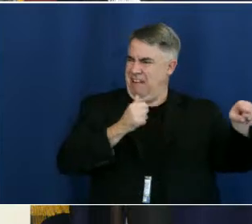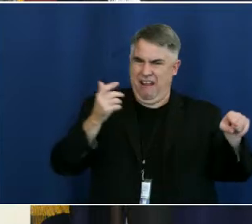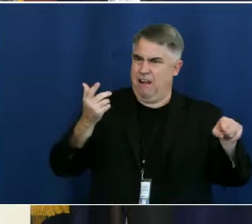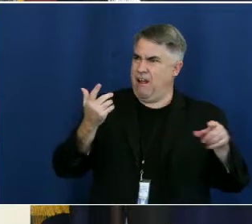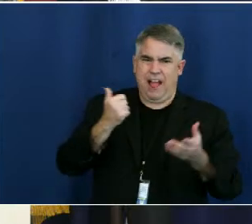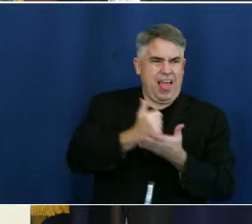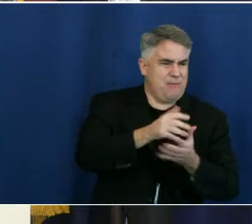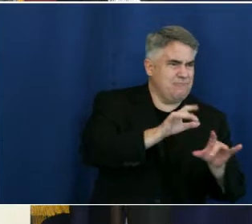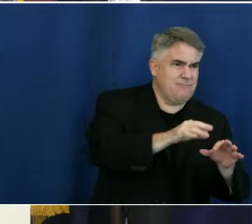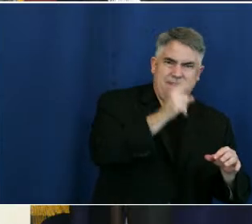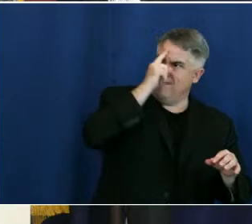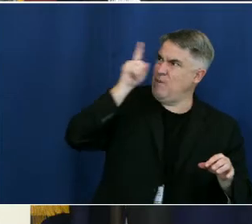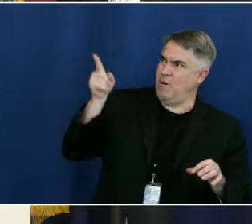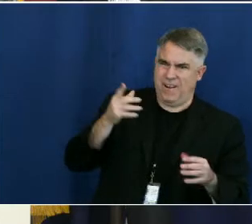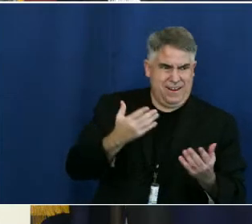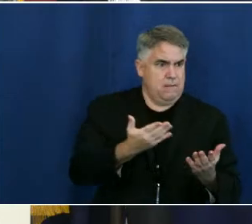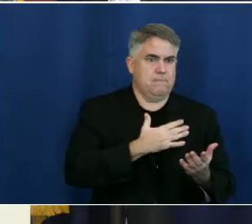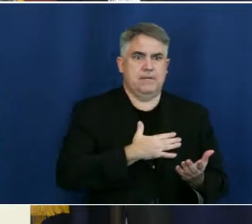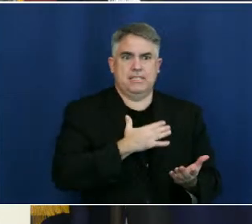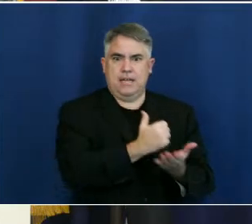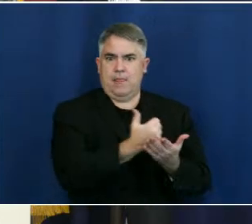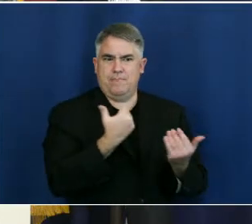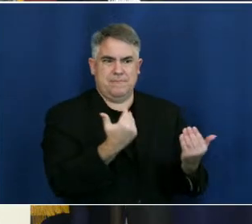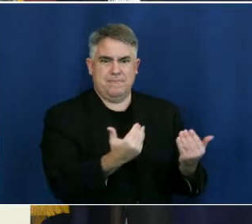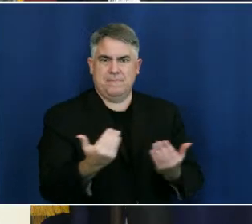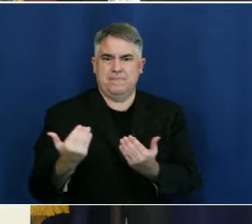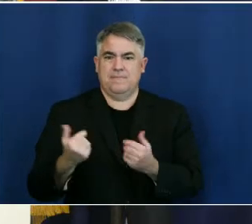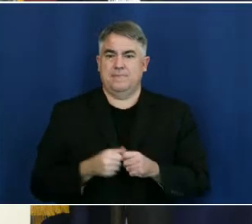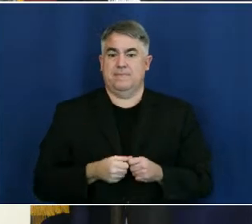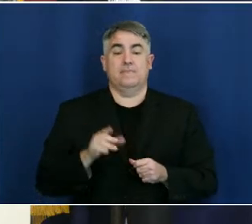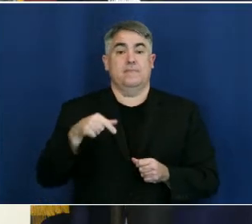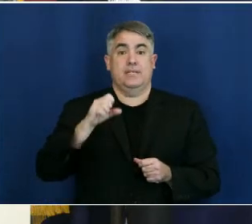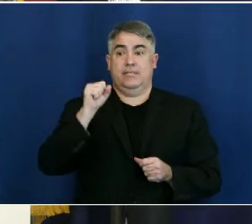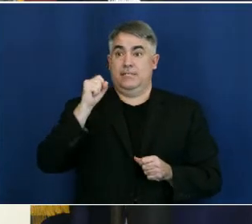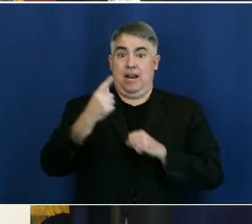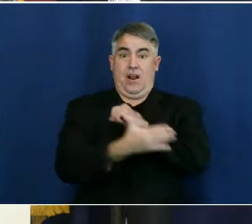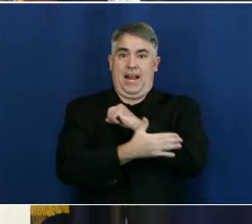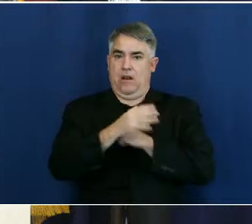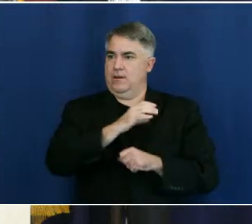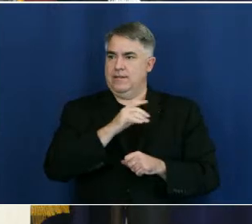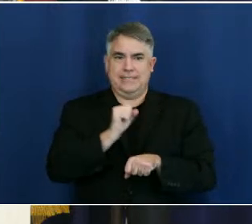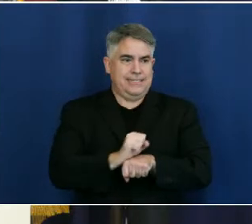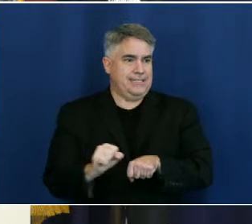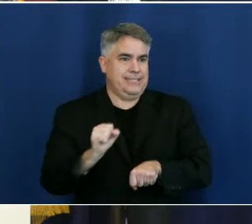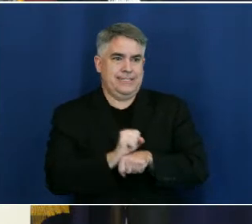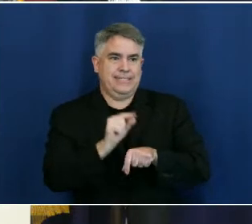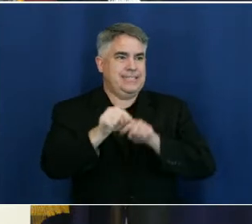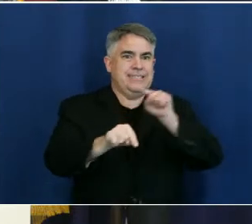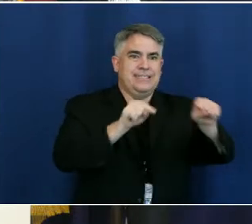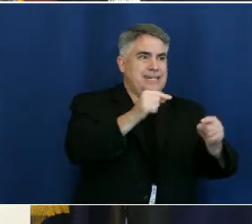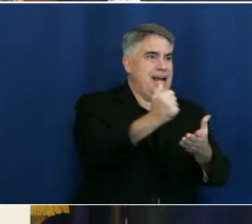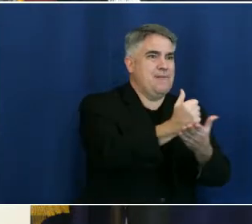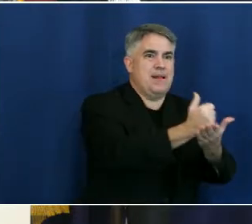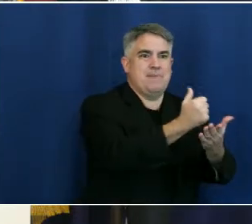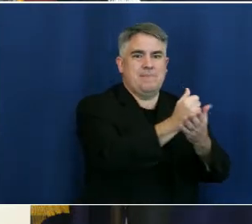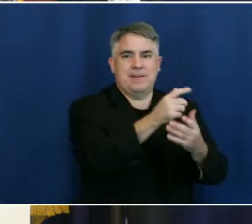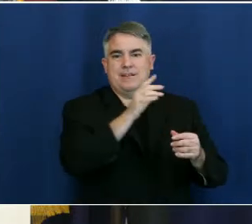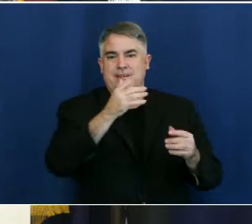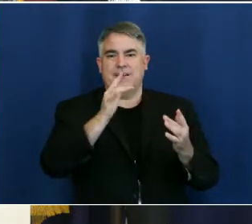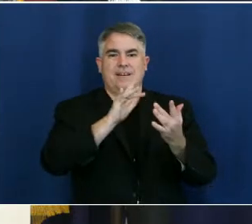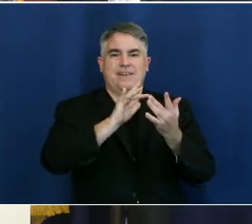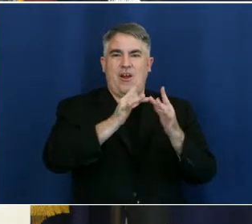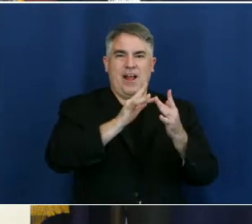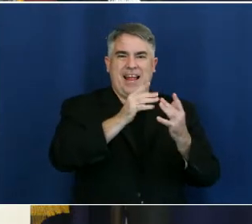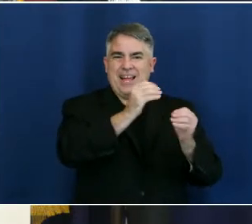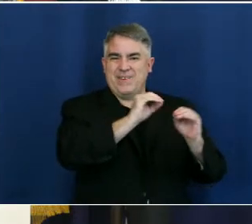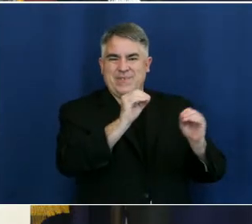our county staff is doing everything they can do to ensure our systems are more user-friendly, but it's really going to take all of us working together to get as